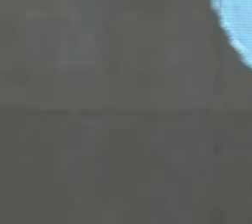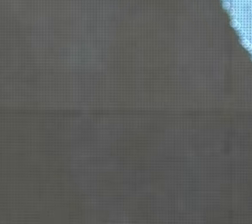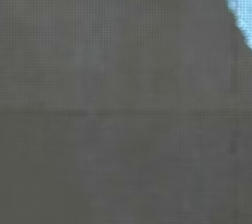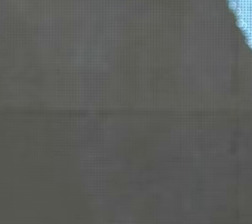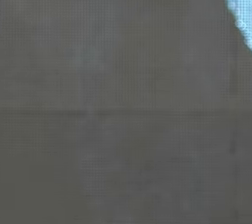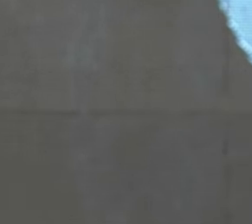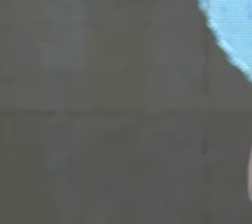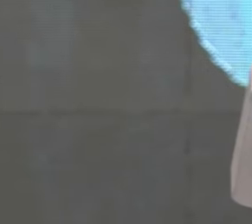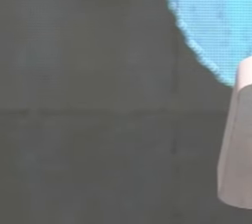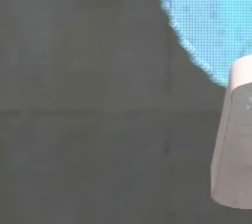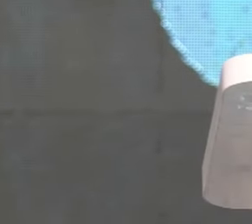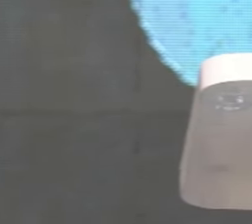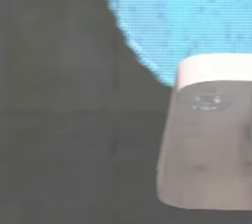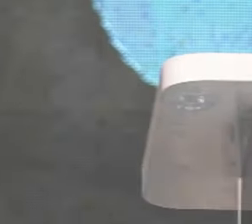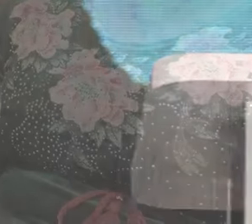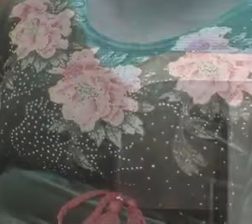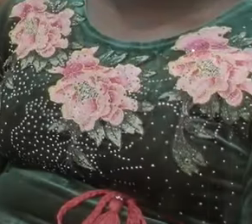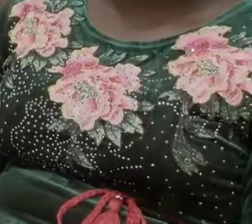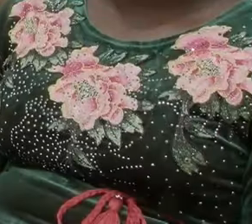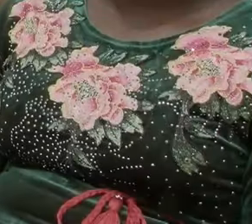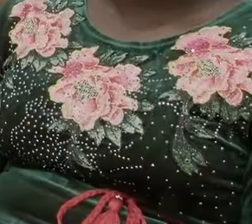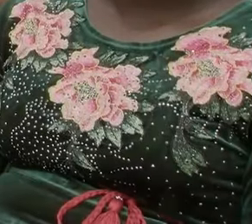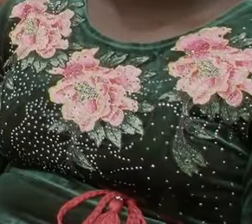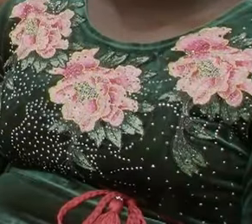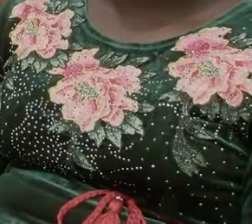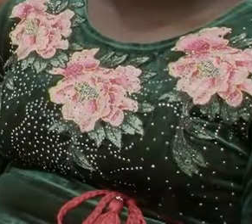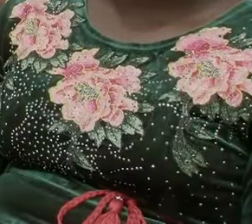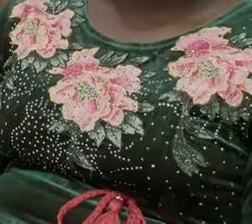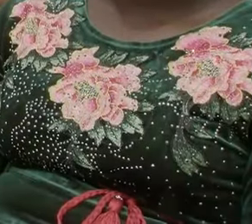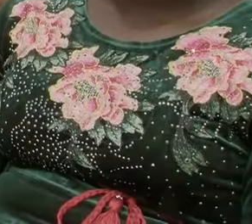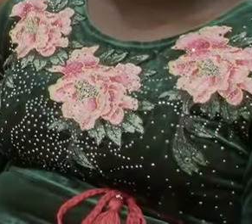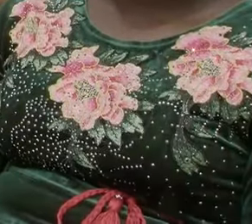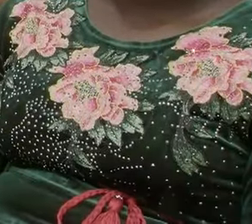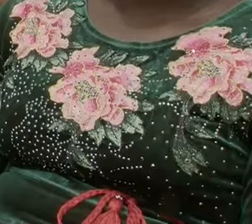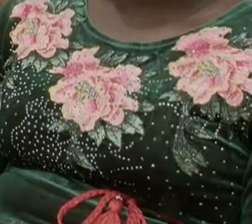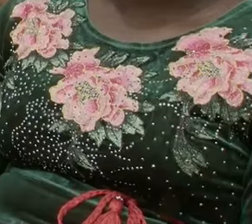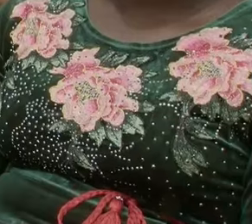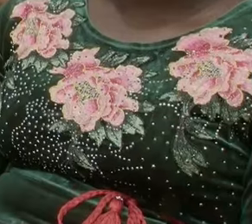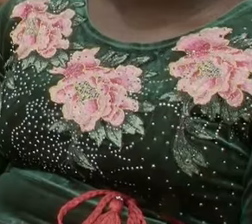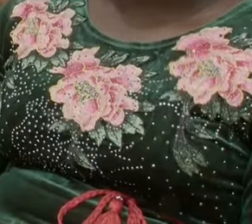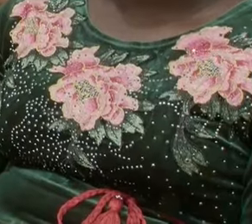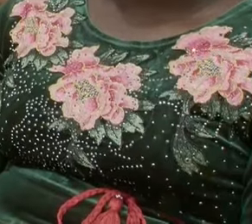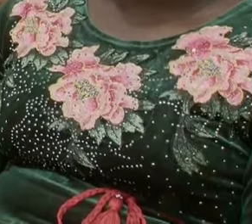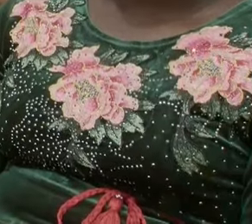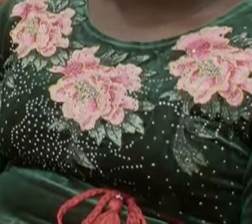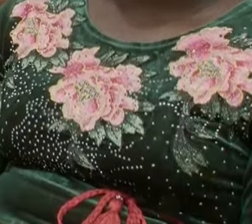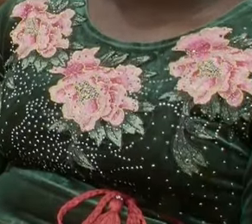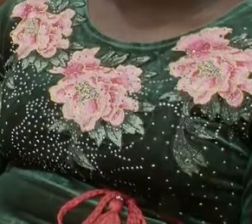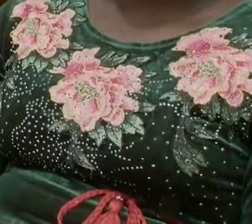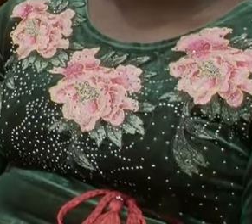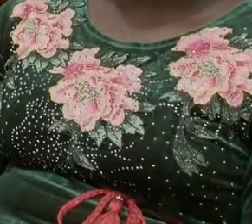good, profitable is that boy, is that girl. When, anywhere you are you in the